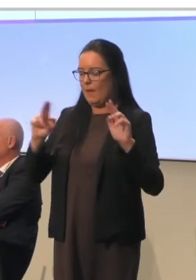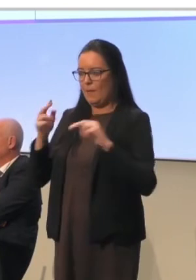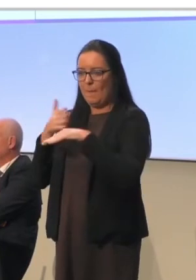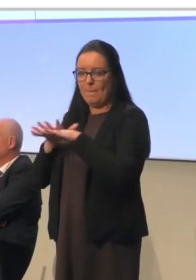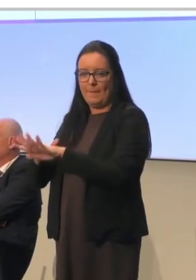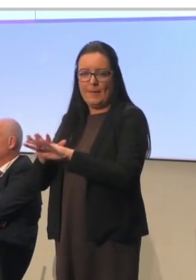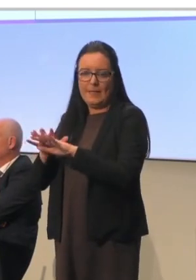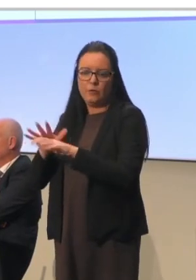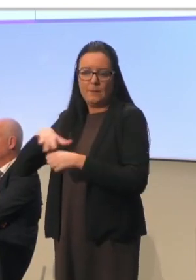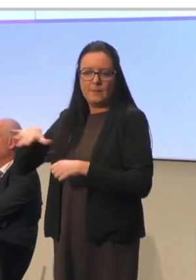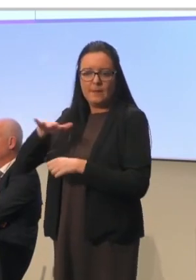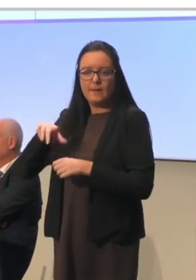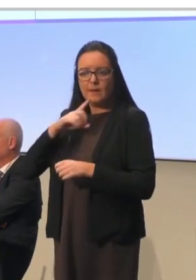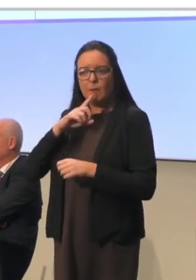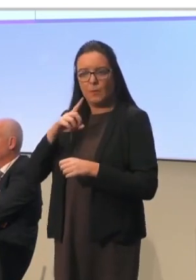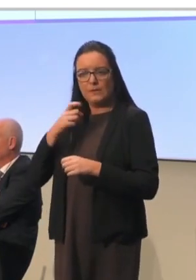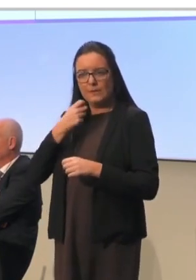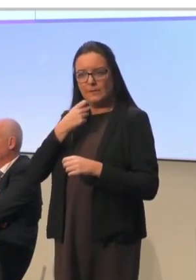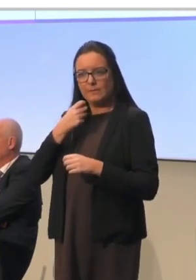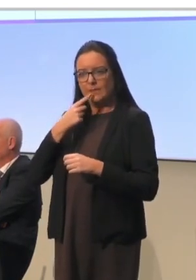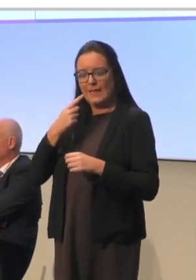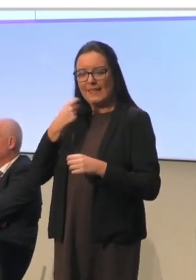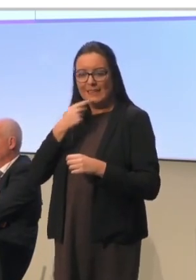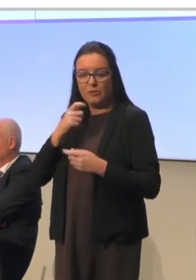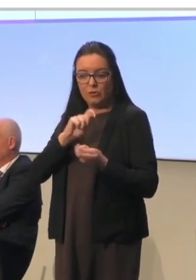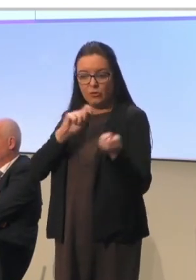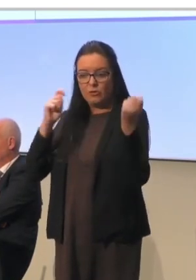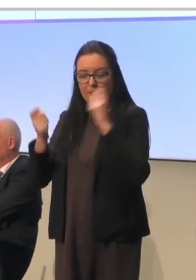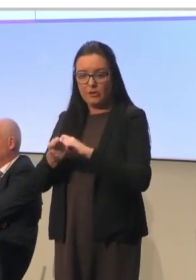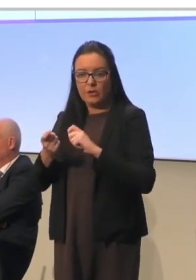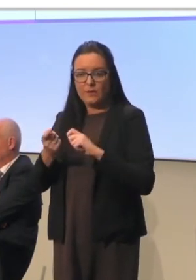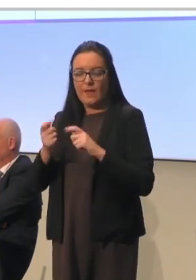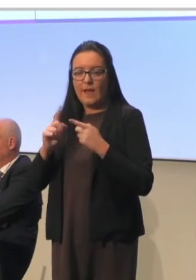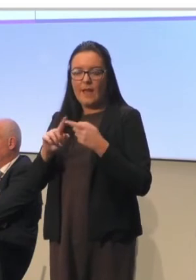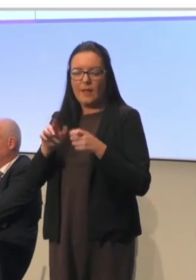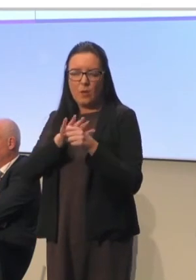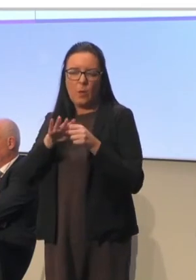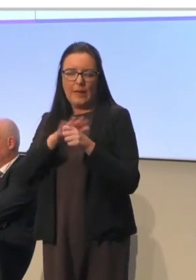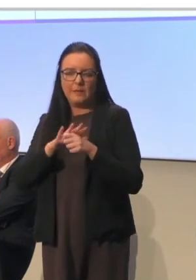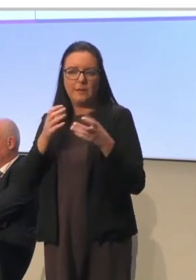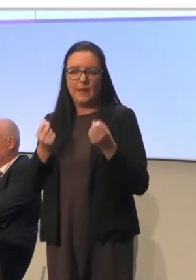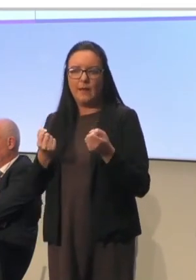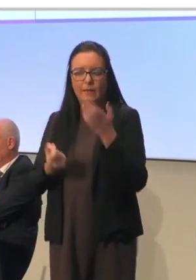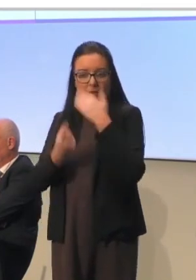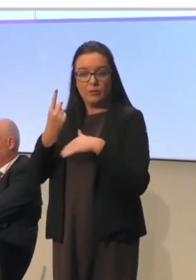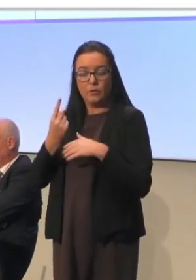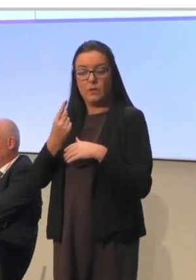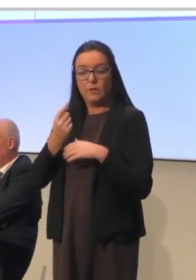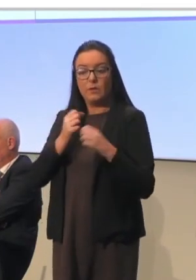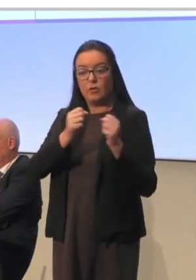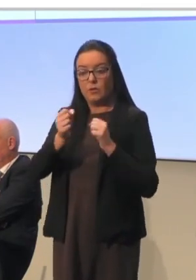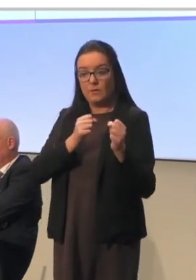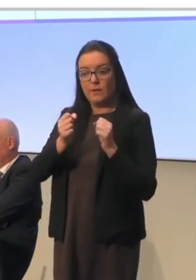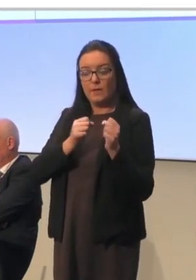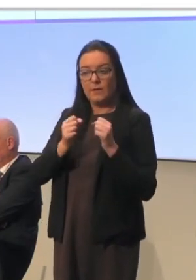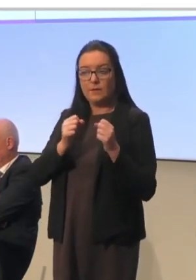that often this was an easier transition. It was more reassuring, and often the locality, issue came into it, that these services could often be quite close to either